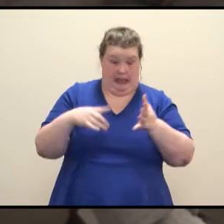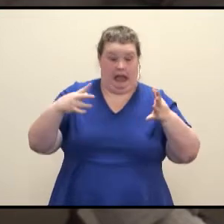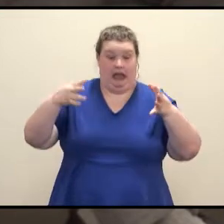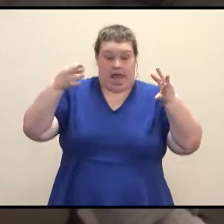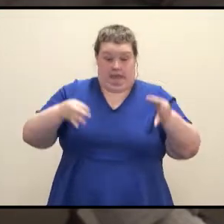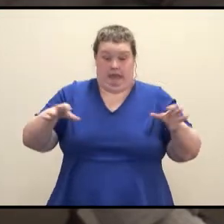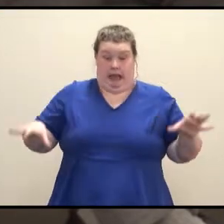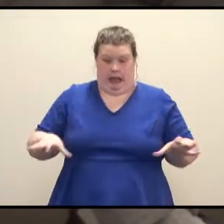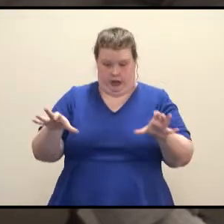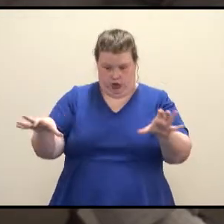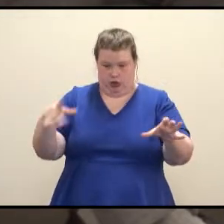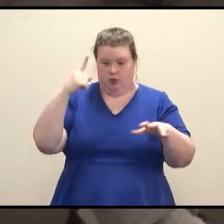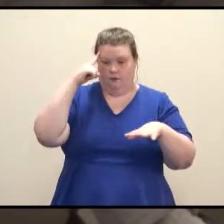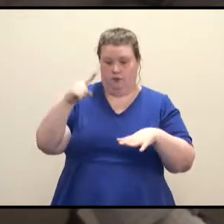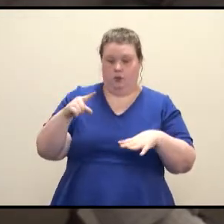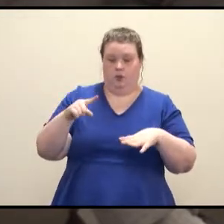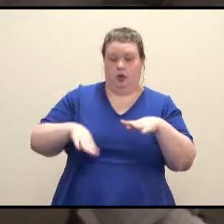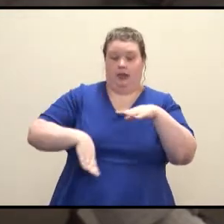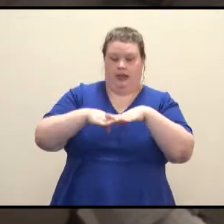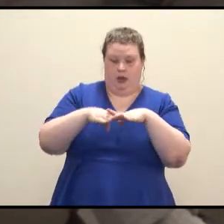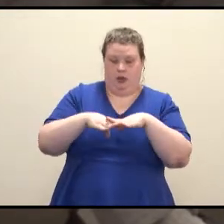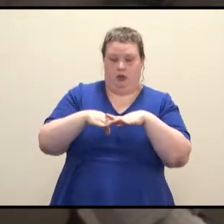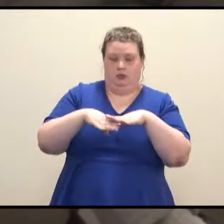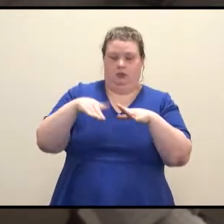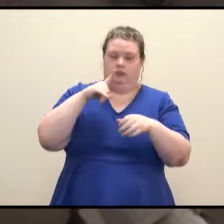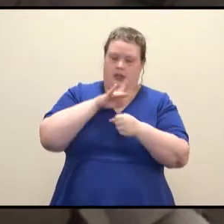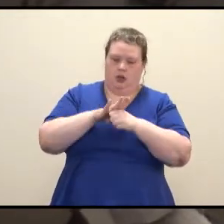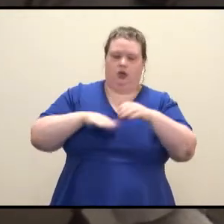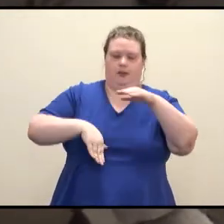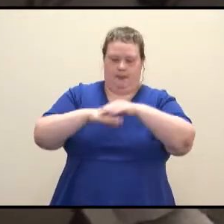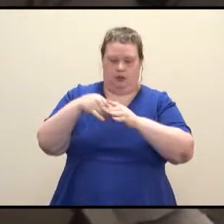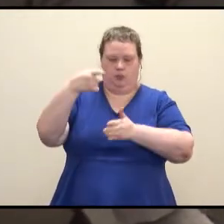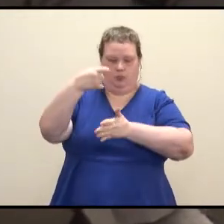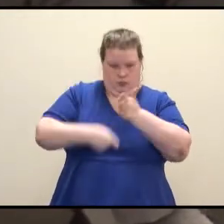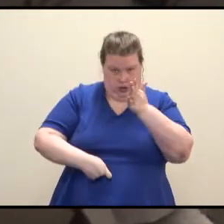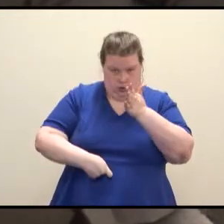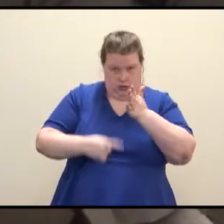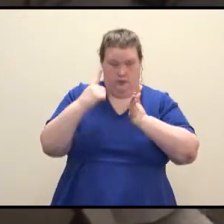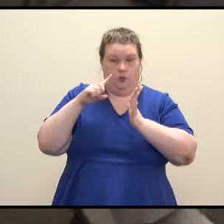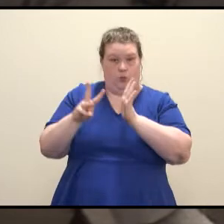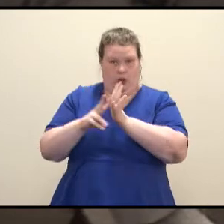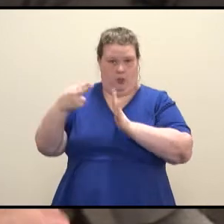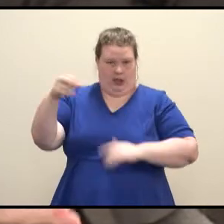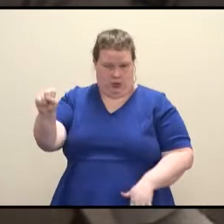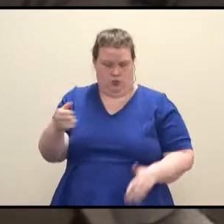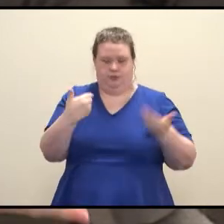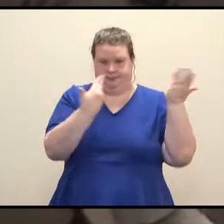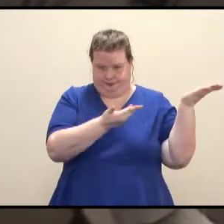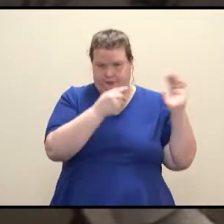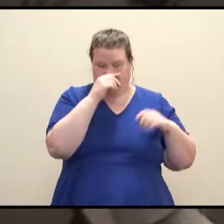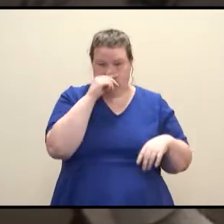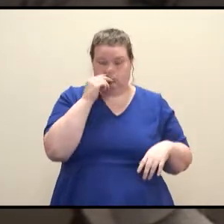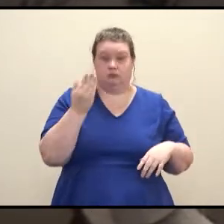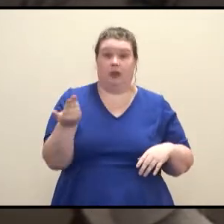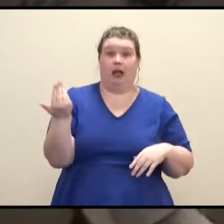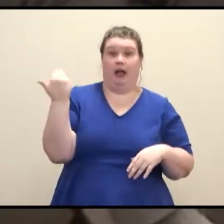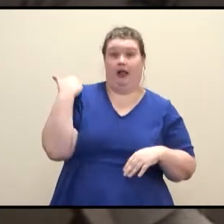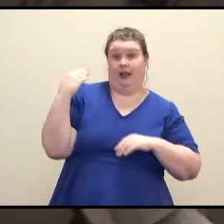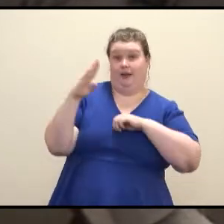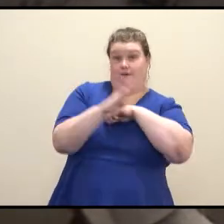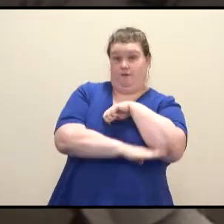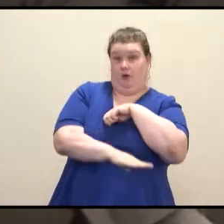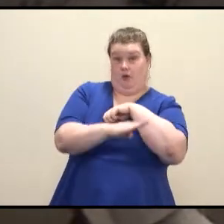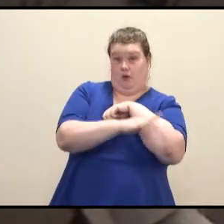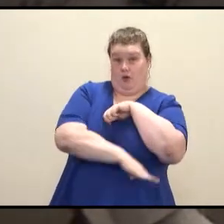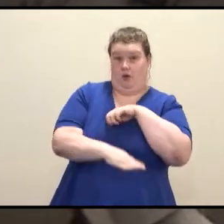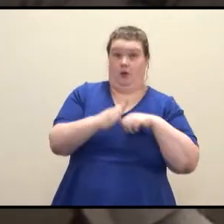number 1 for Waco High School, site utilities, paving, structural steel, and roofing. Back last fall, the board